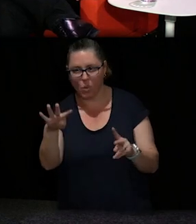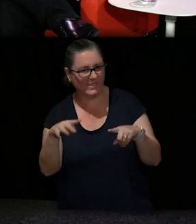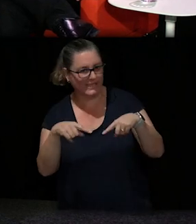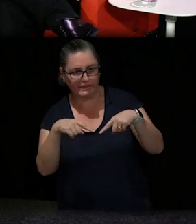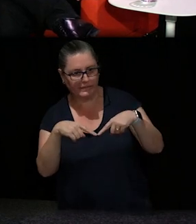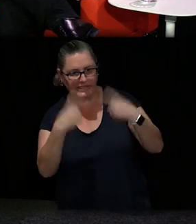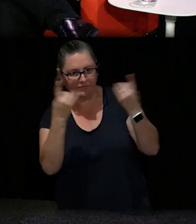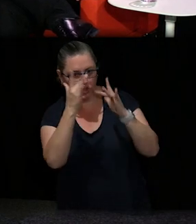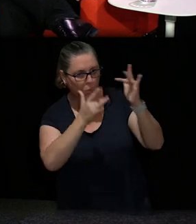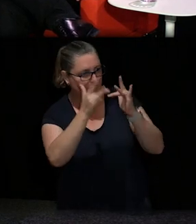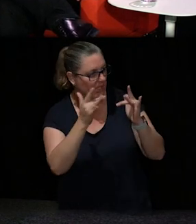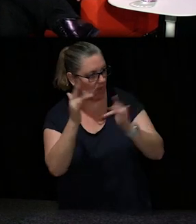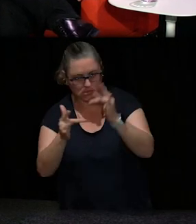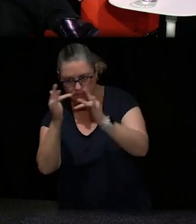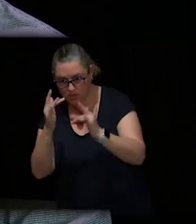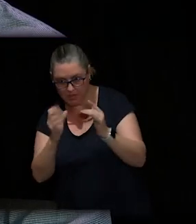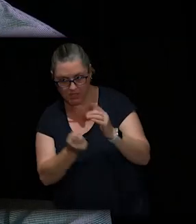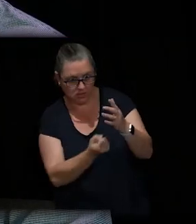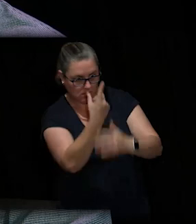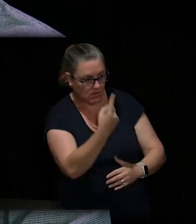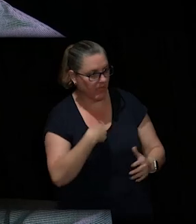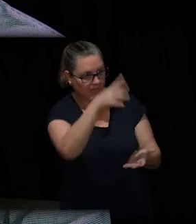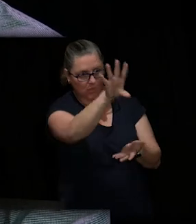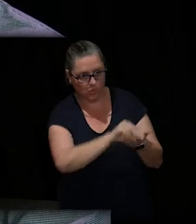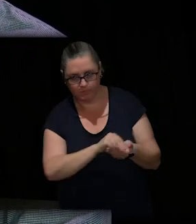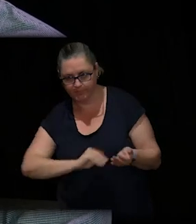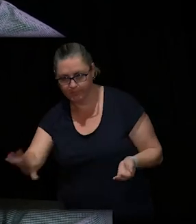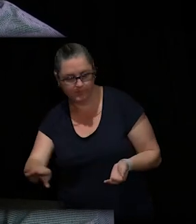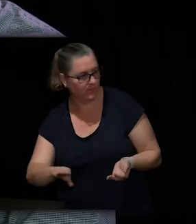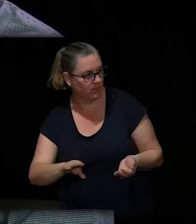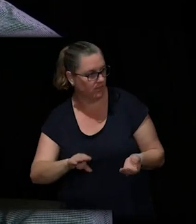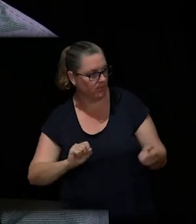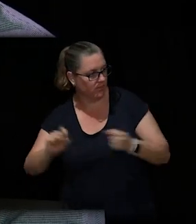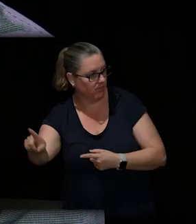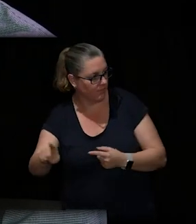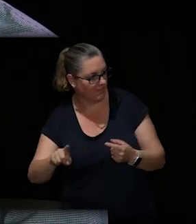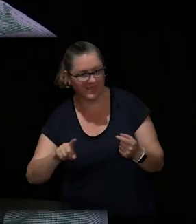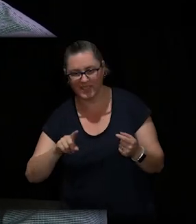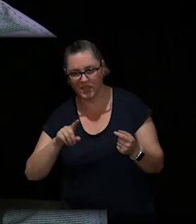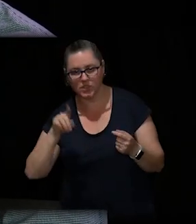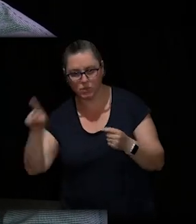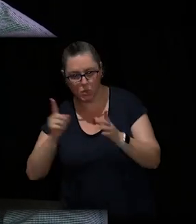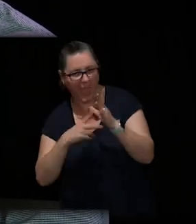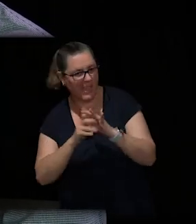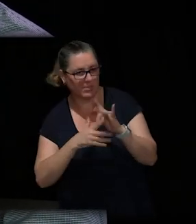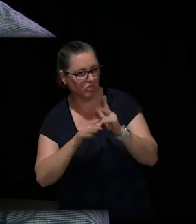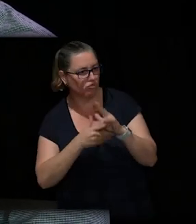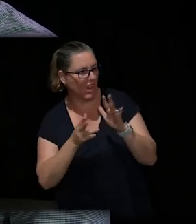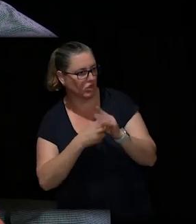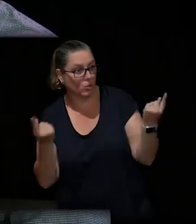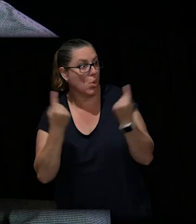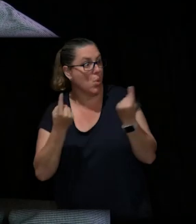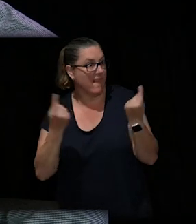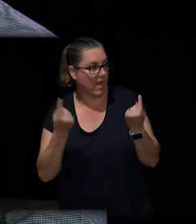websites, and every time a new story pops up, you copy and paste it and send it across the administration to whoever needs to deal with the problem.